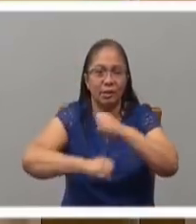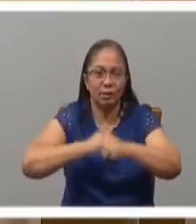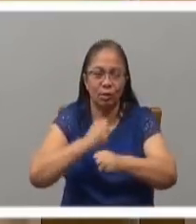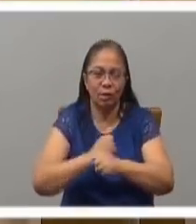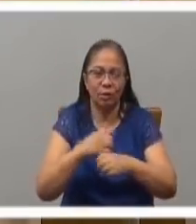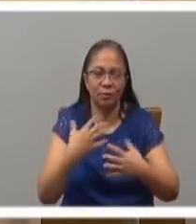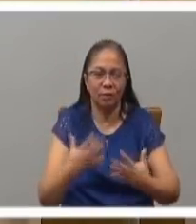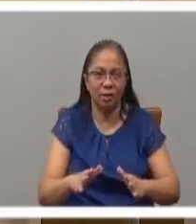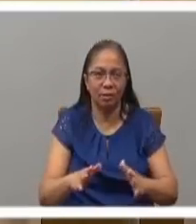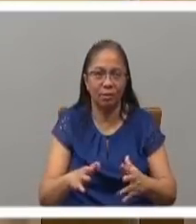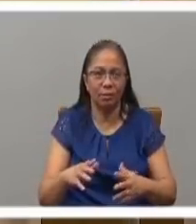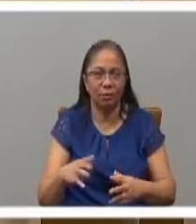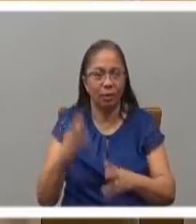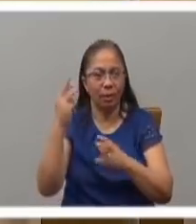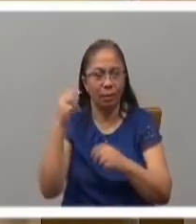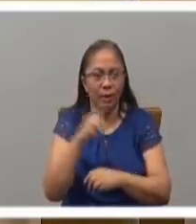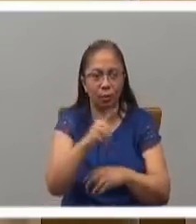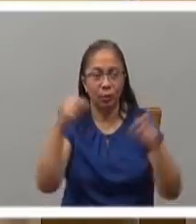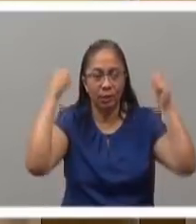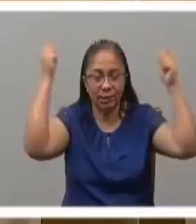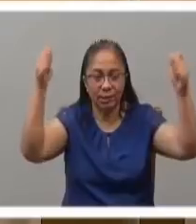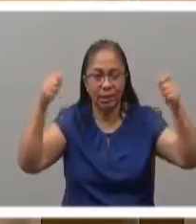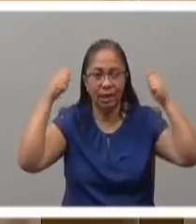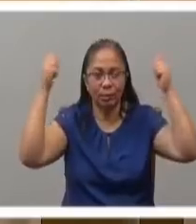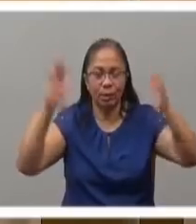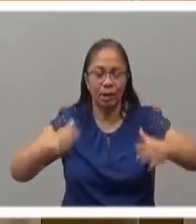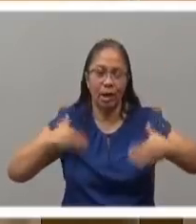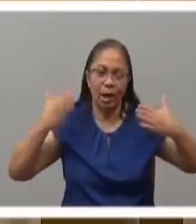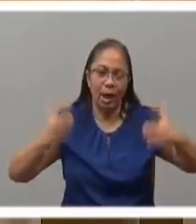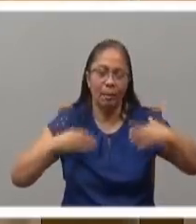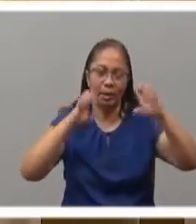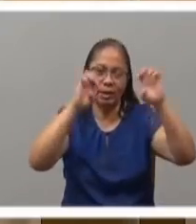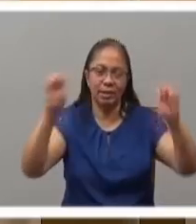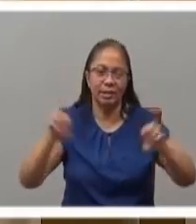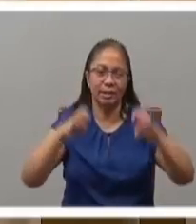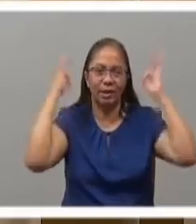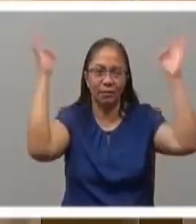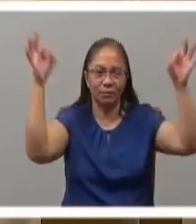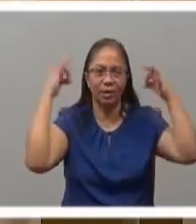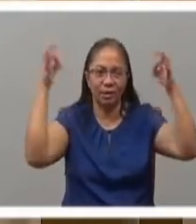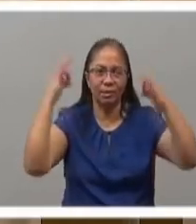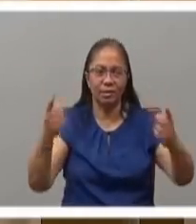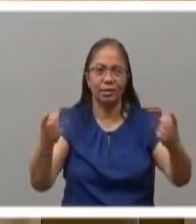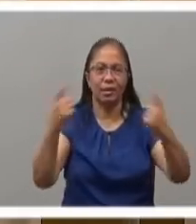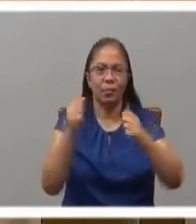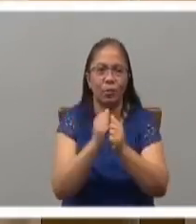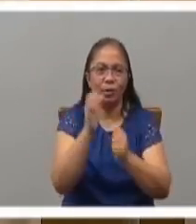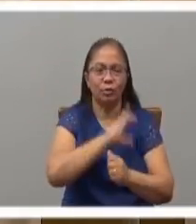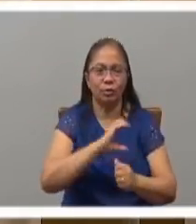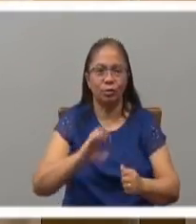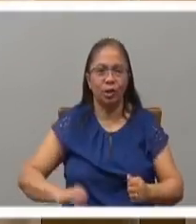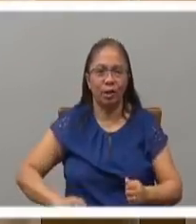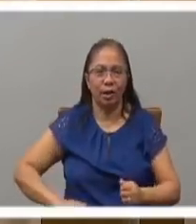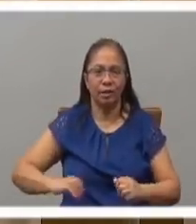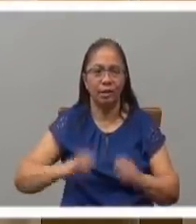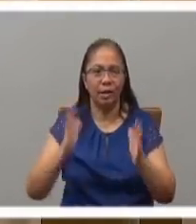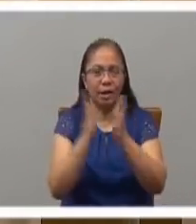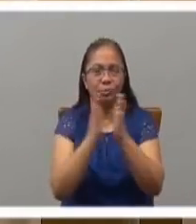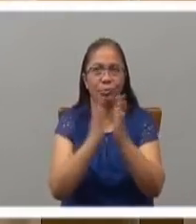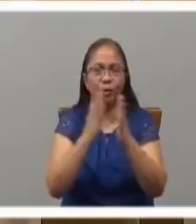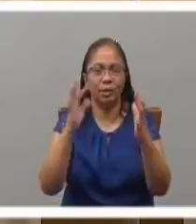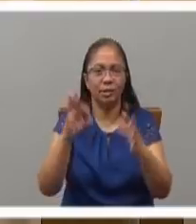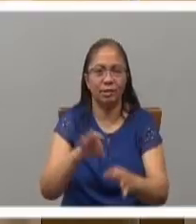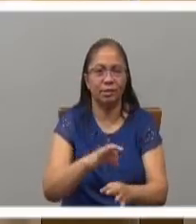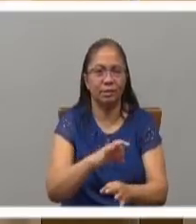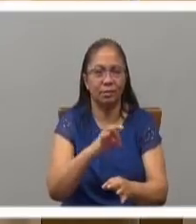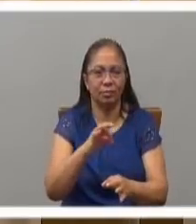a close, may you who celebrate the gladness of the Easter feast come with Christ's help and exalting in